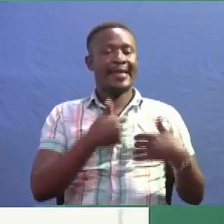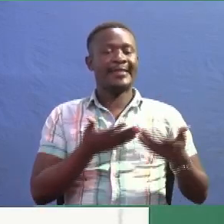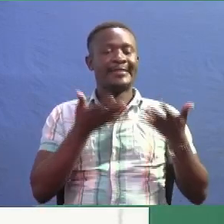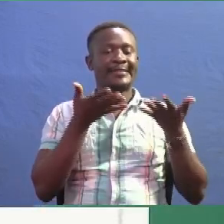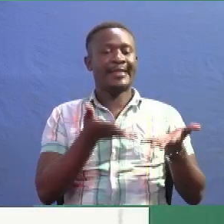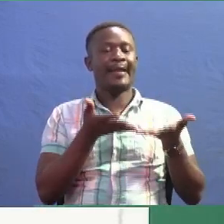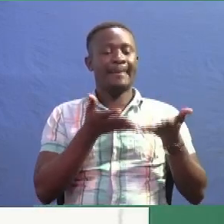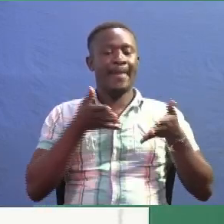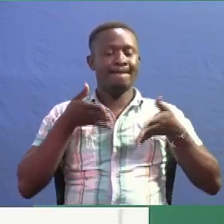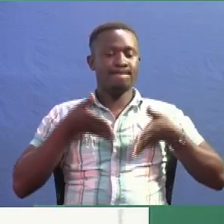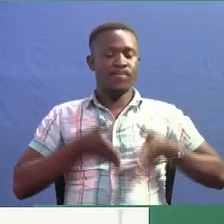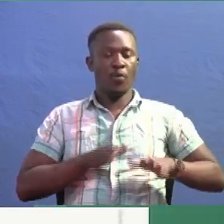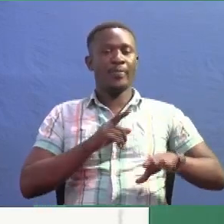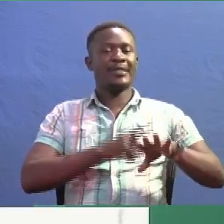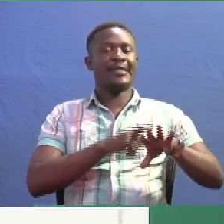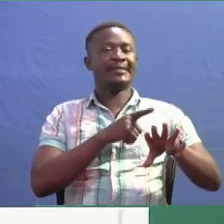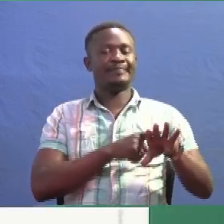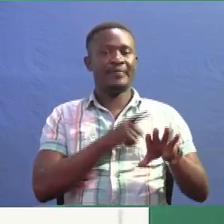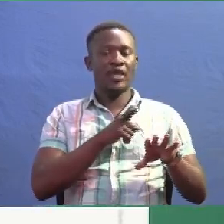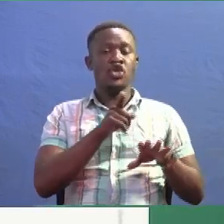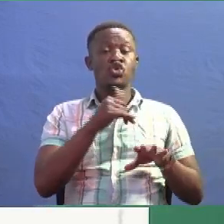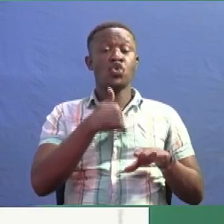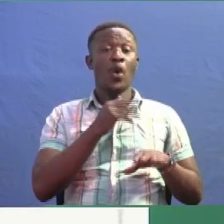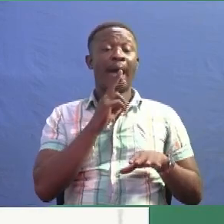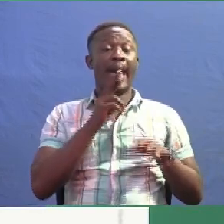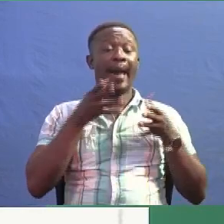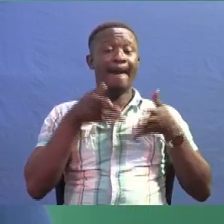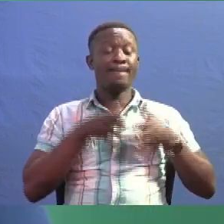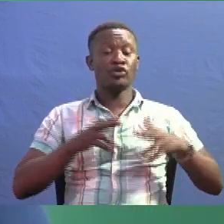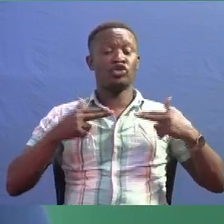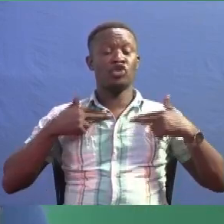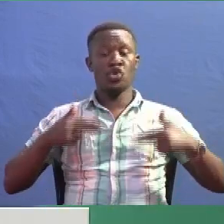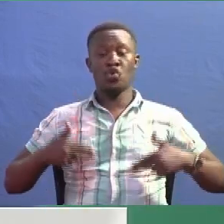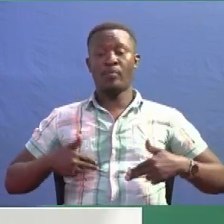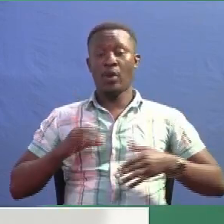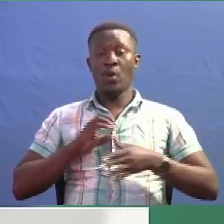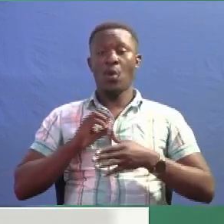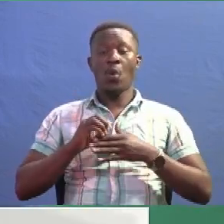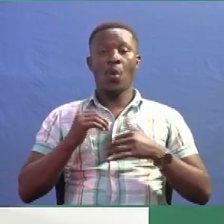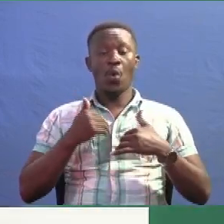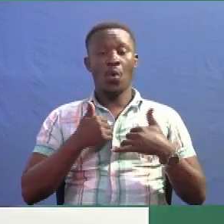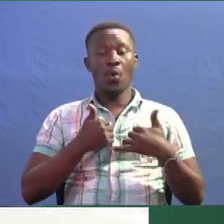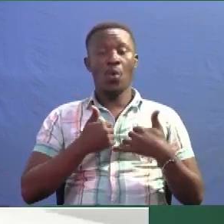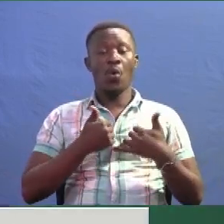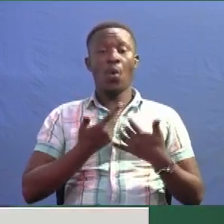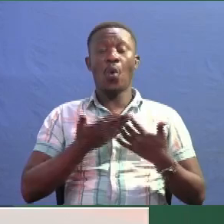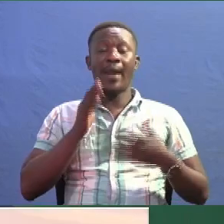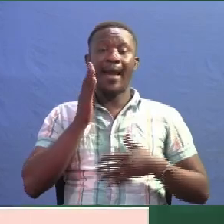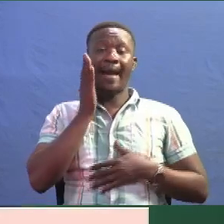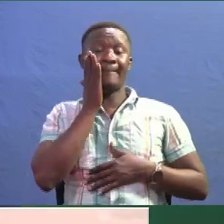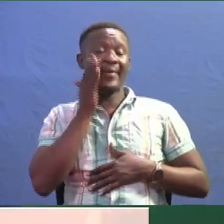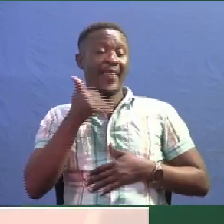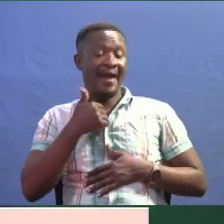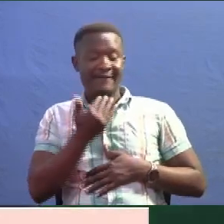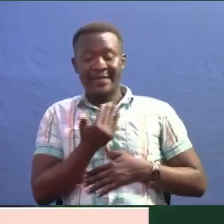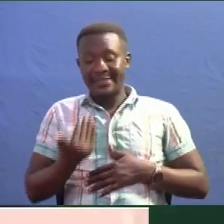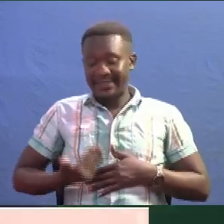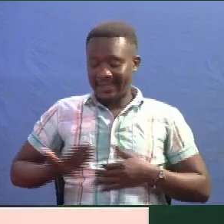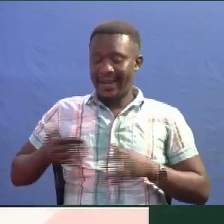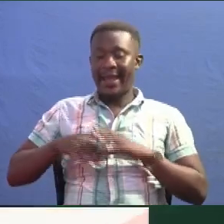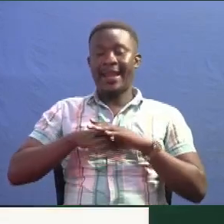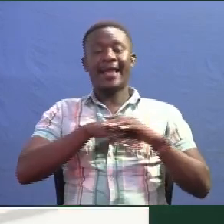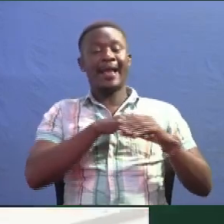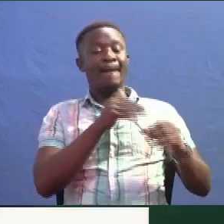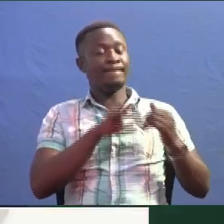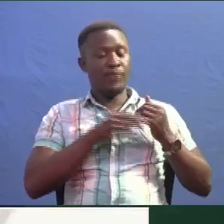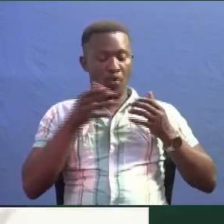at birth. As soon as you are born as a human being, or as soon as a mother has a child and the child comes out, they